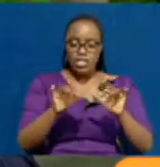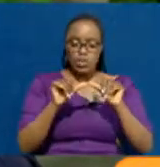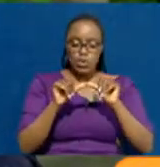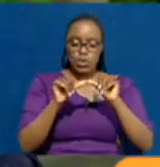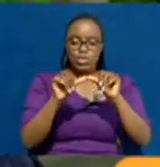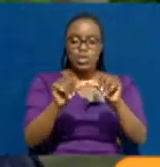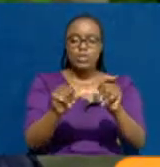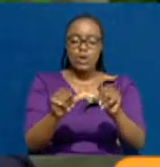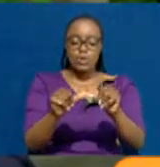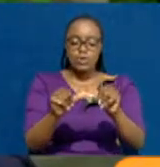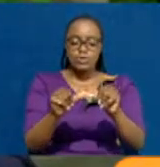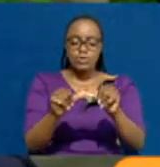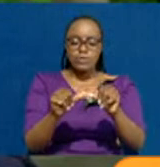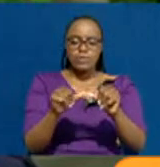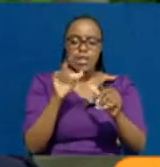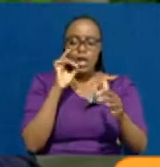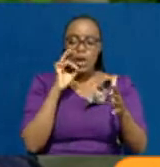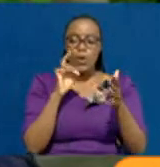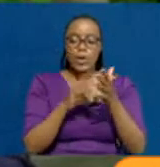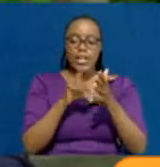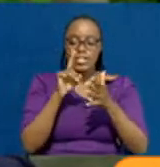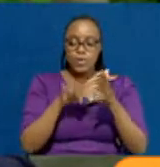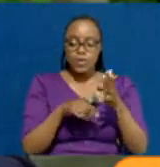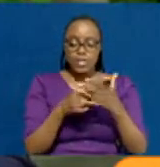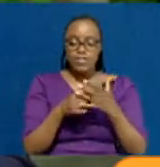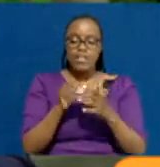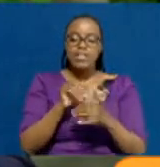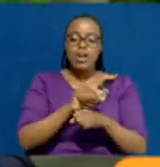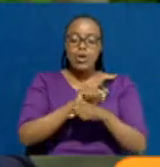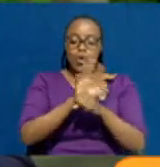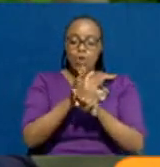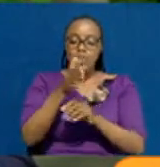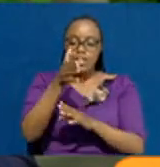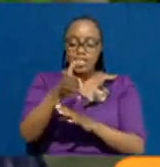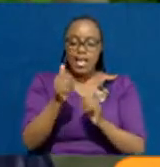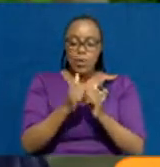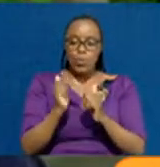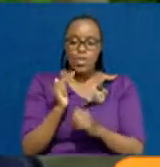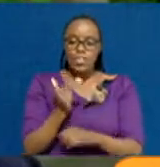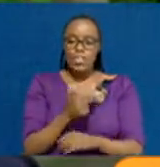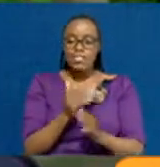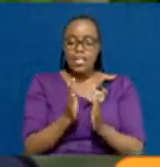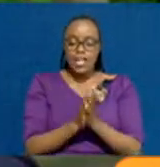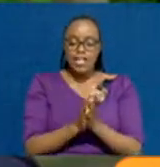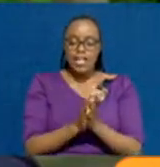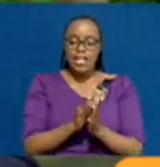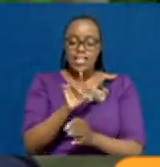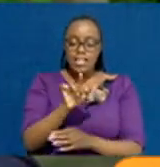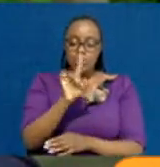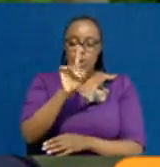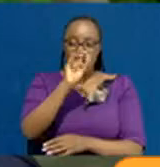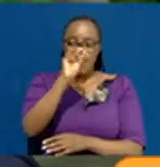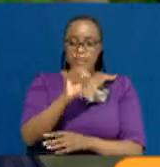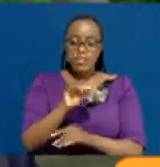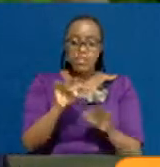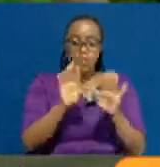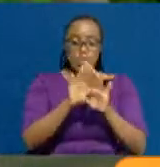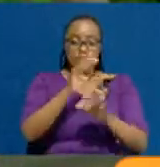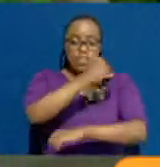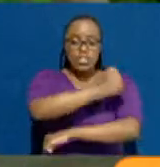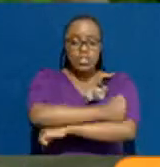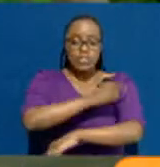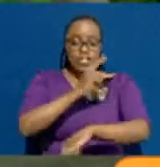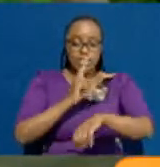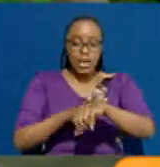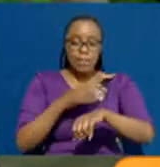continue recognizing that the pandemic is still here with us. That 1%. Remember, we closed schools and everything when we